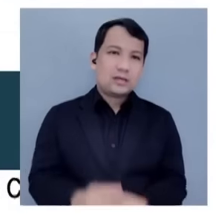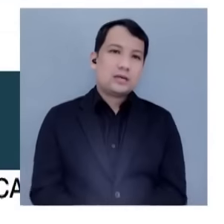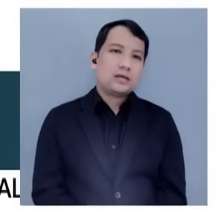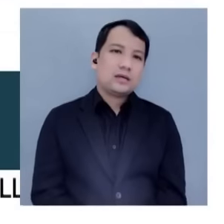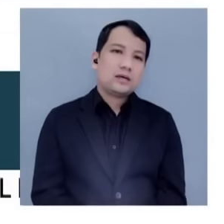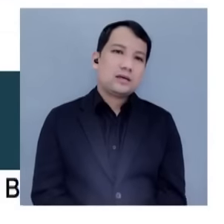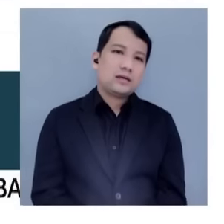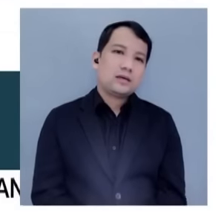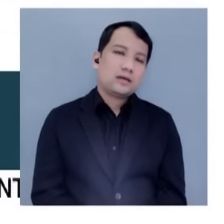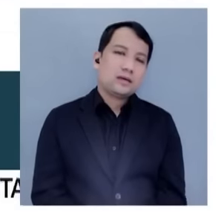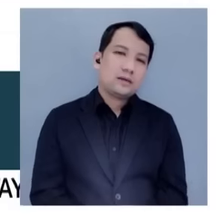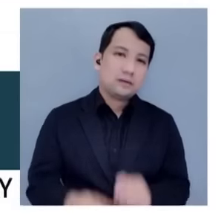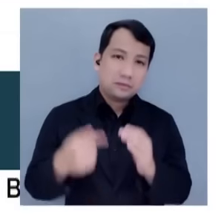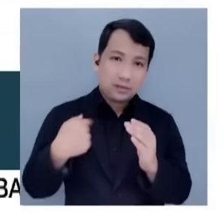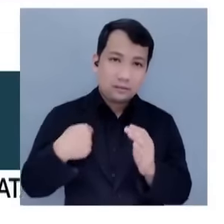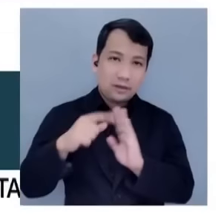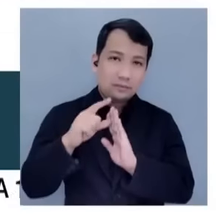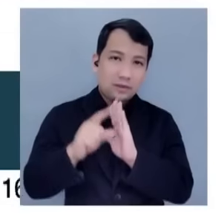is the law,